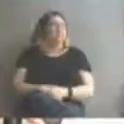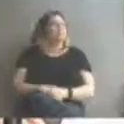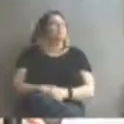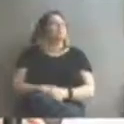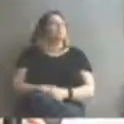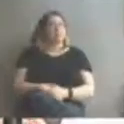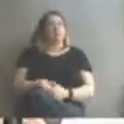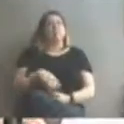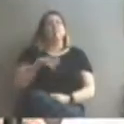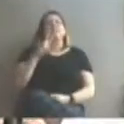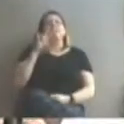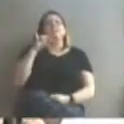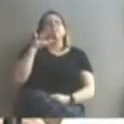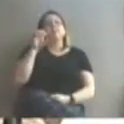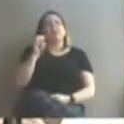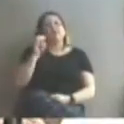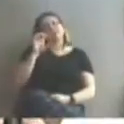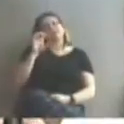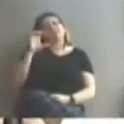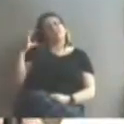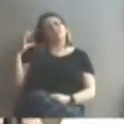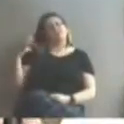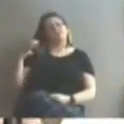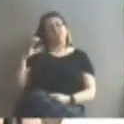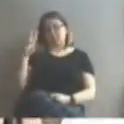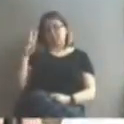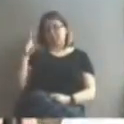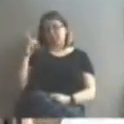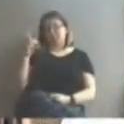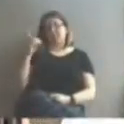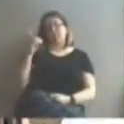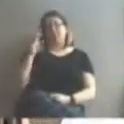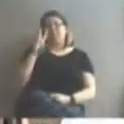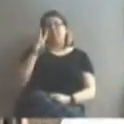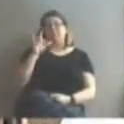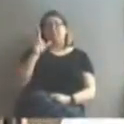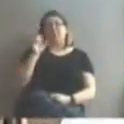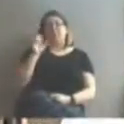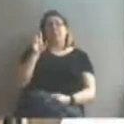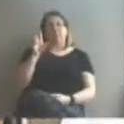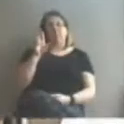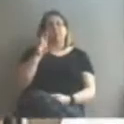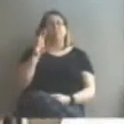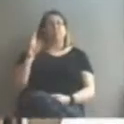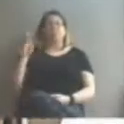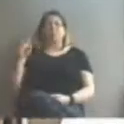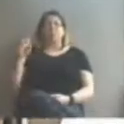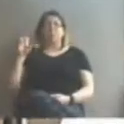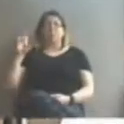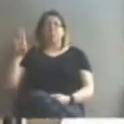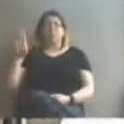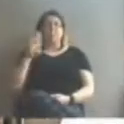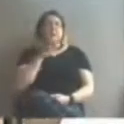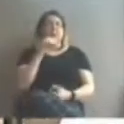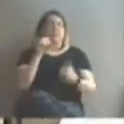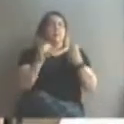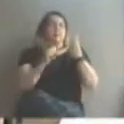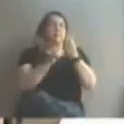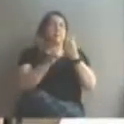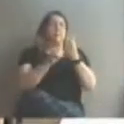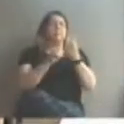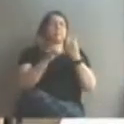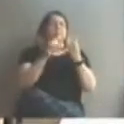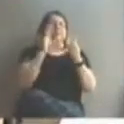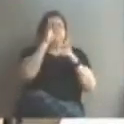Vice Chair Dr. Lisa Werner, Board Members Diane Porter and Dr. Chris Kolb, and Assistant Superintendents Michelle